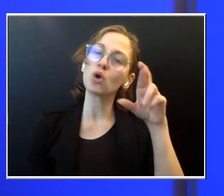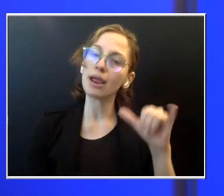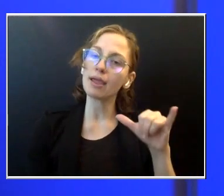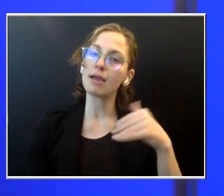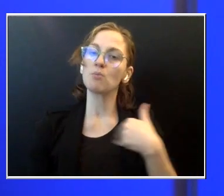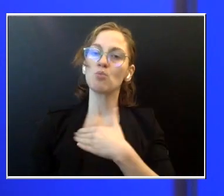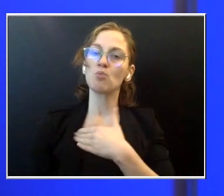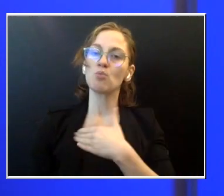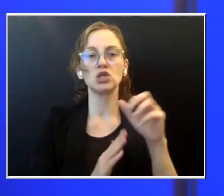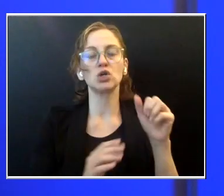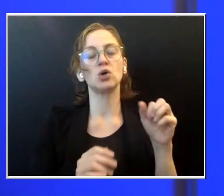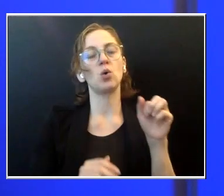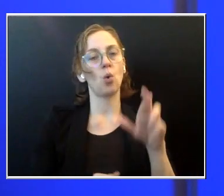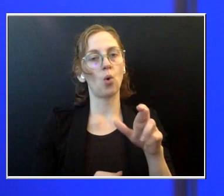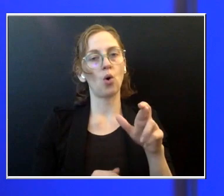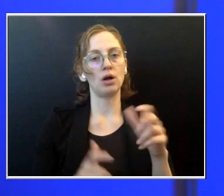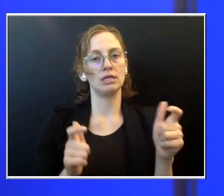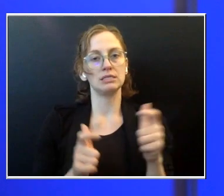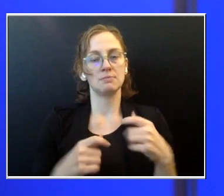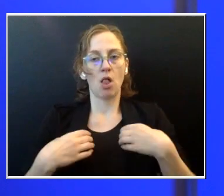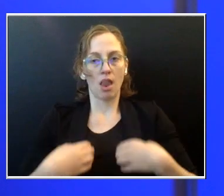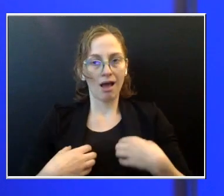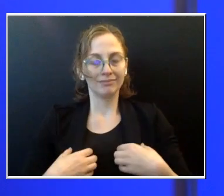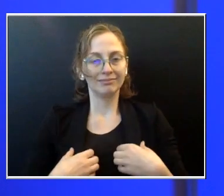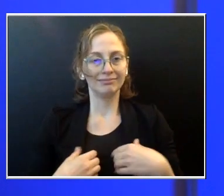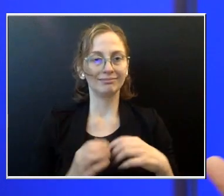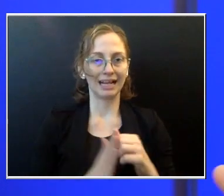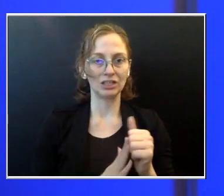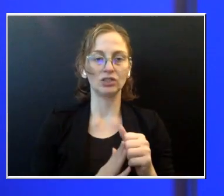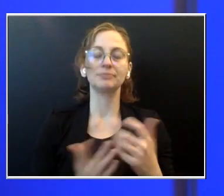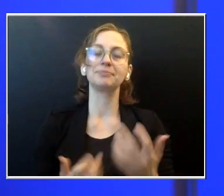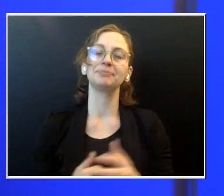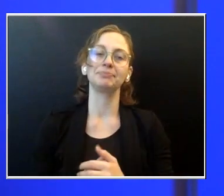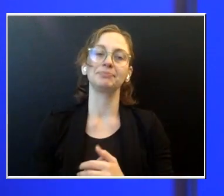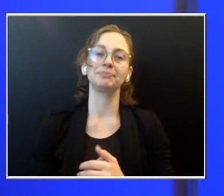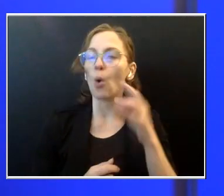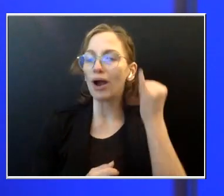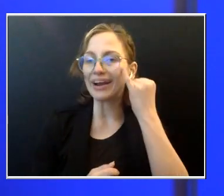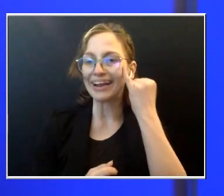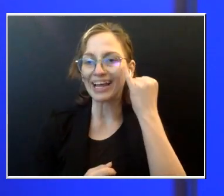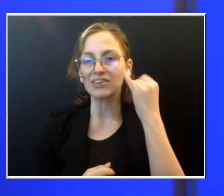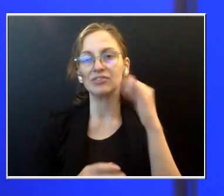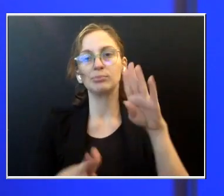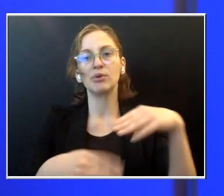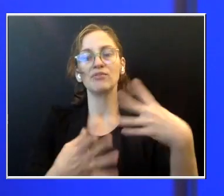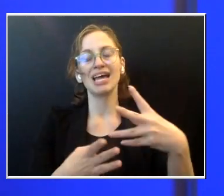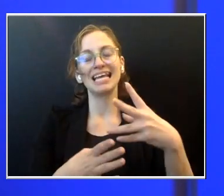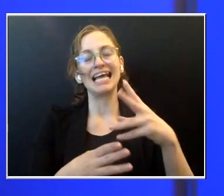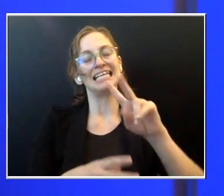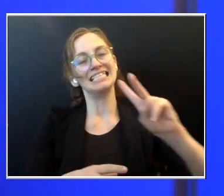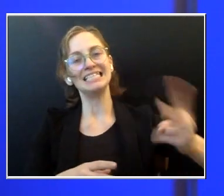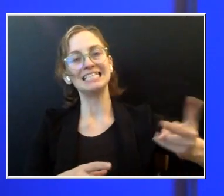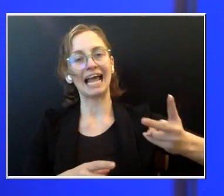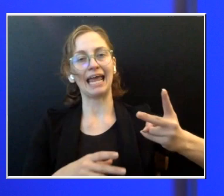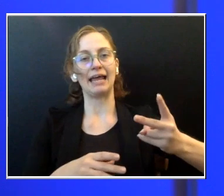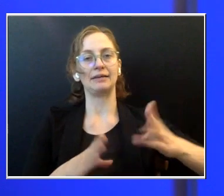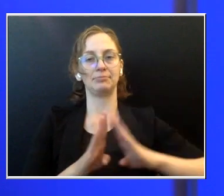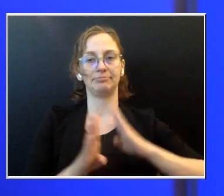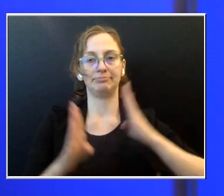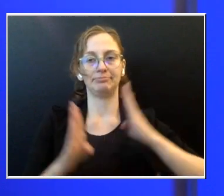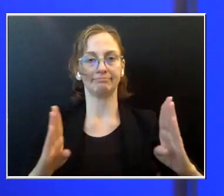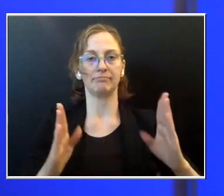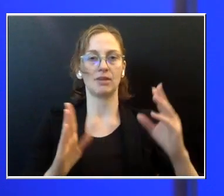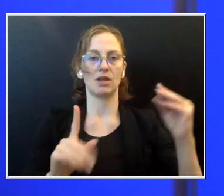use it or consider it in cases where we're giving a second course of radiation, again with the idea of reducing the likelihood of long-term side effects. So twice a day, not